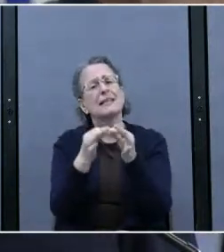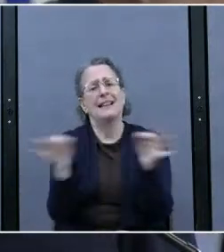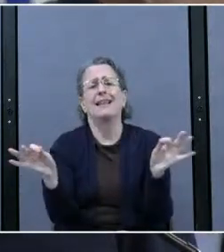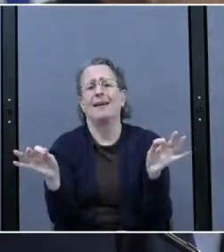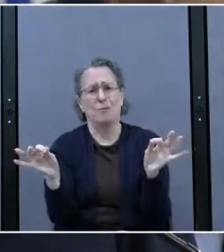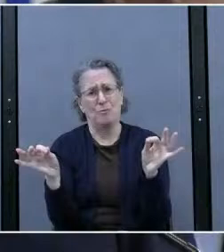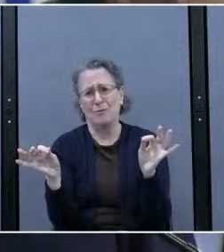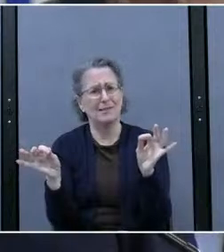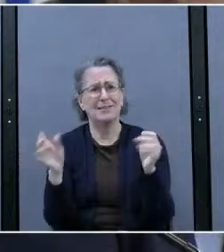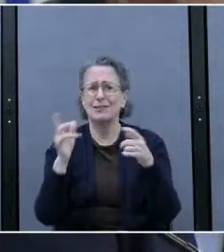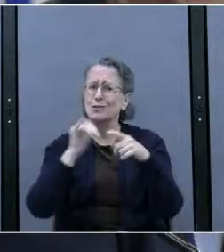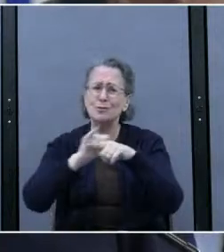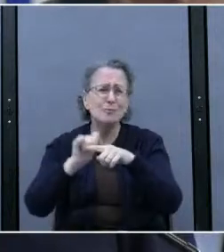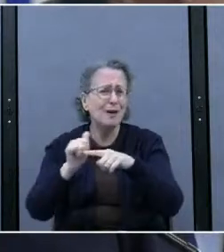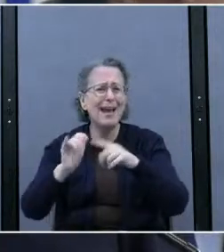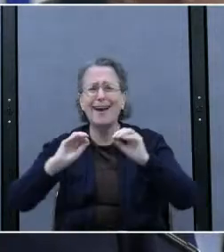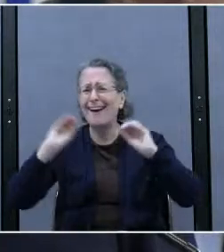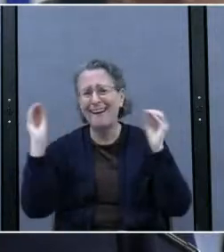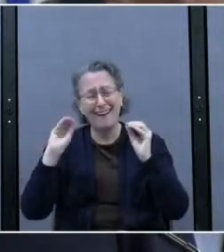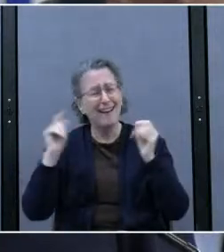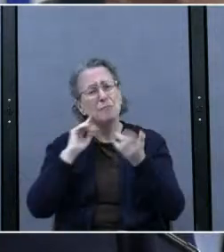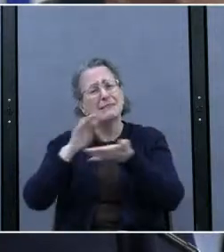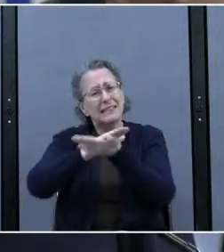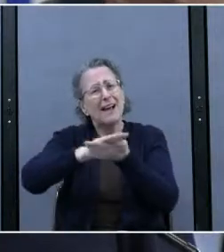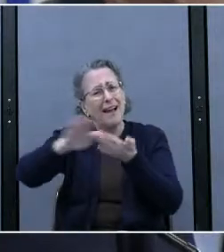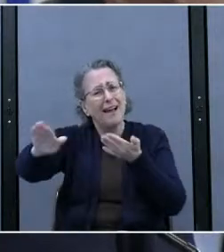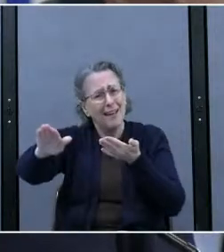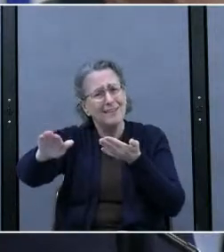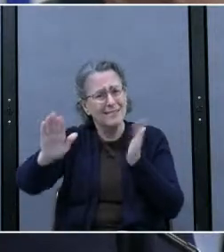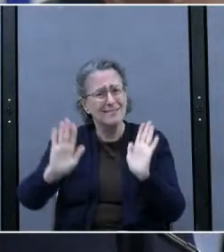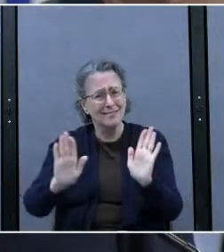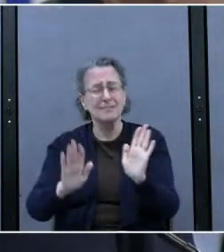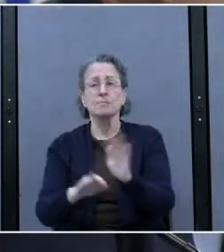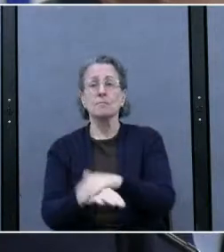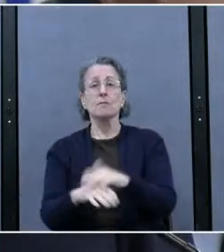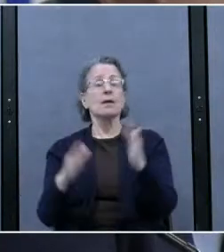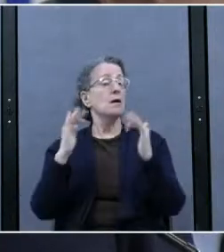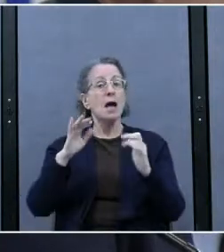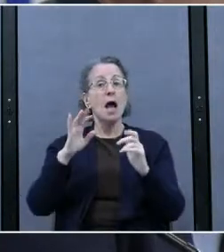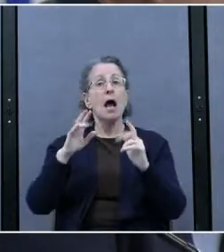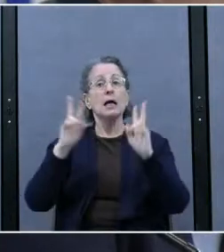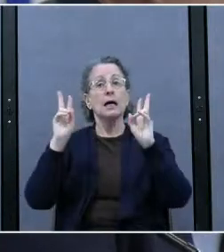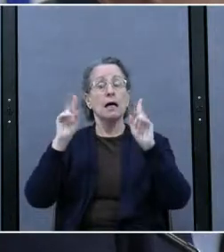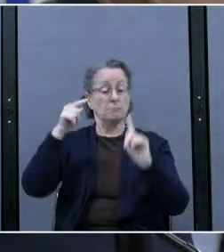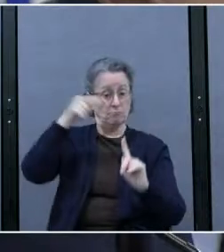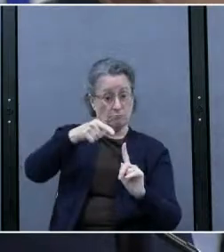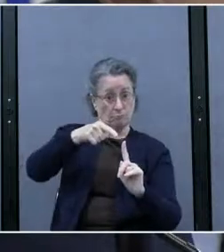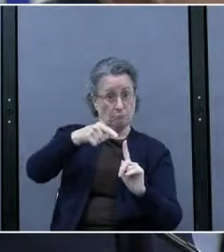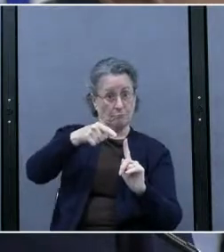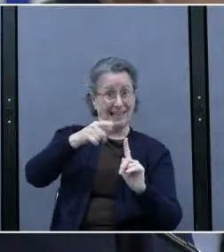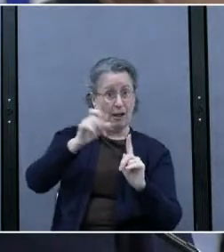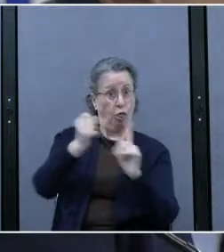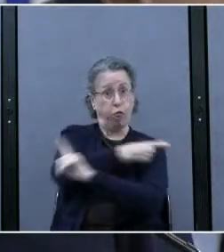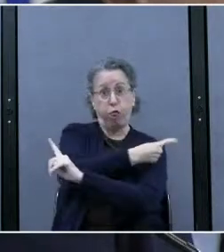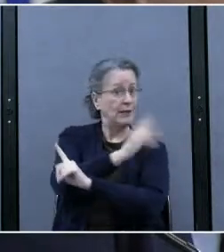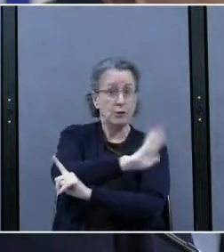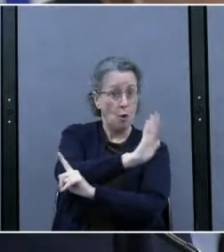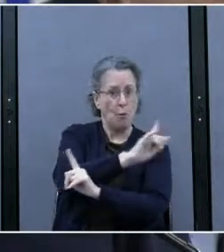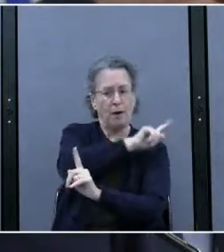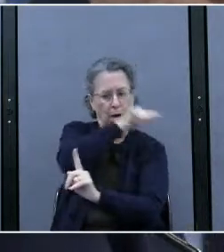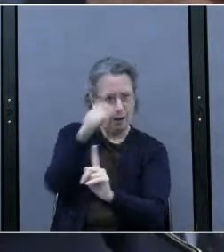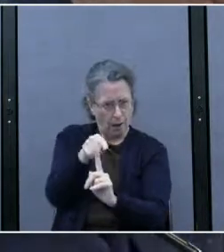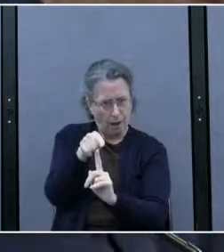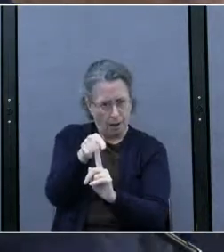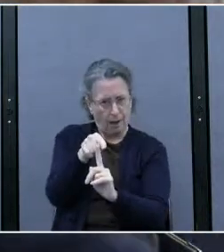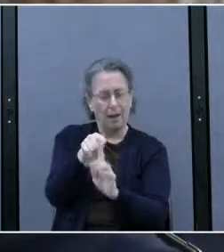other. Stay on topic and task. Ask for help when you need it. I will. I hope you will